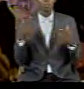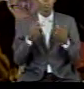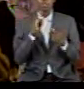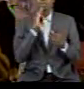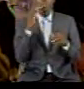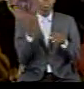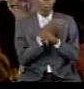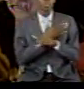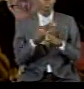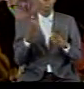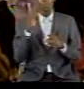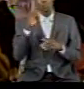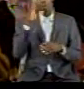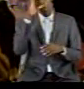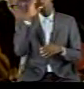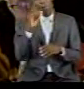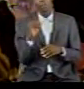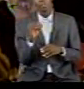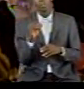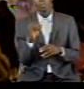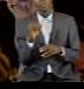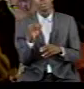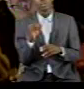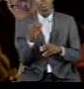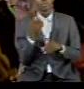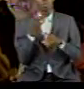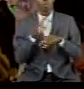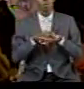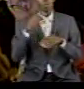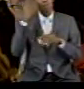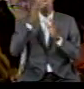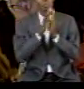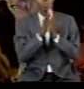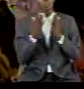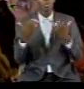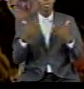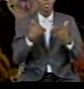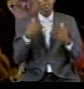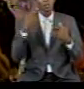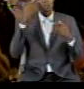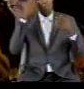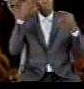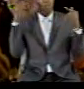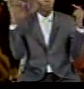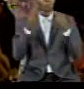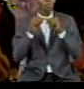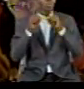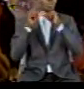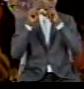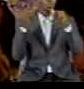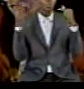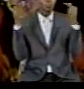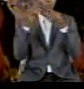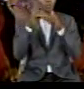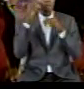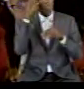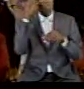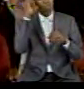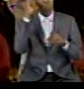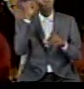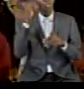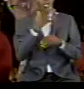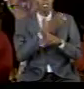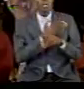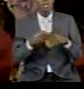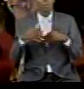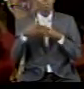Facebook calls himself Youngest Pekin said he had migraine headache, but after the prayer of the man of God, he trusted God and